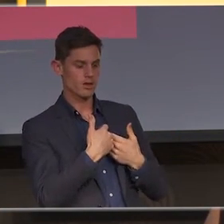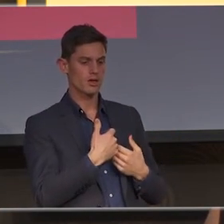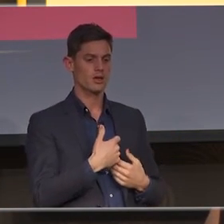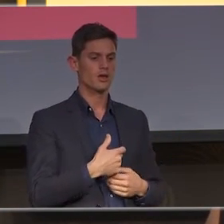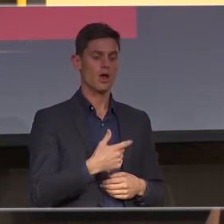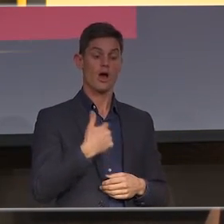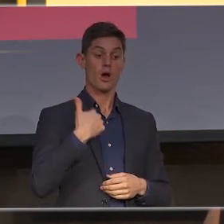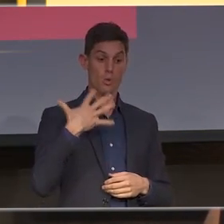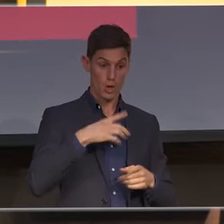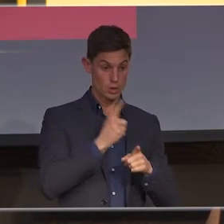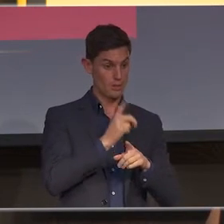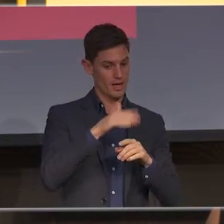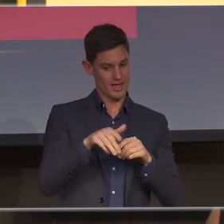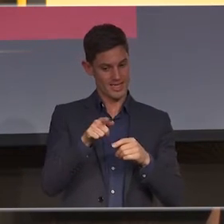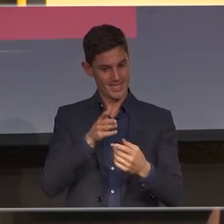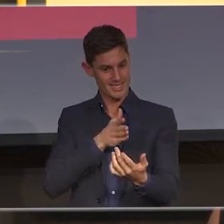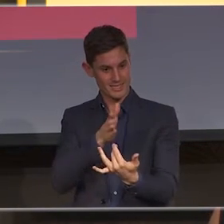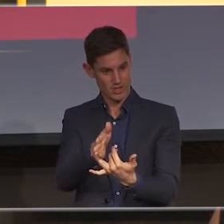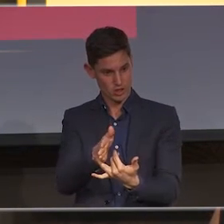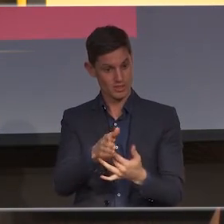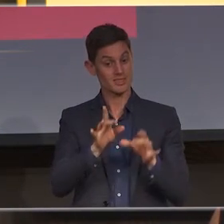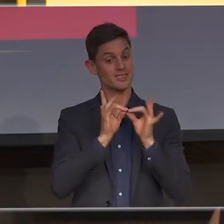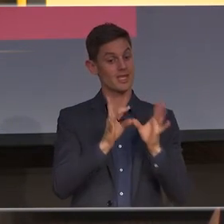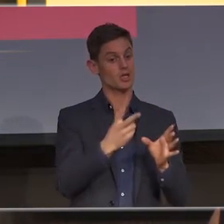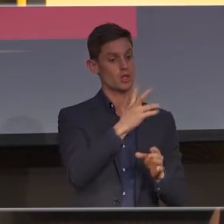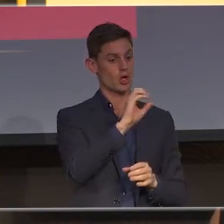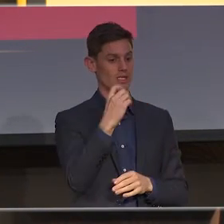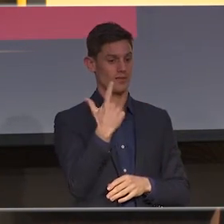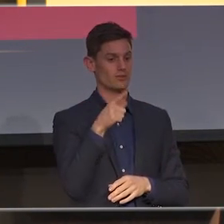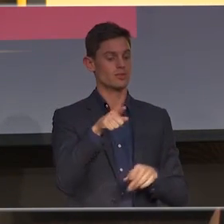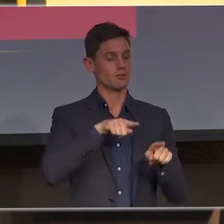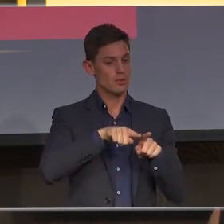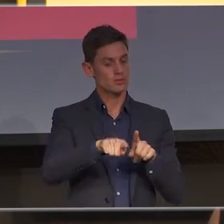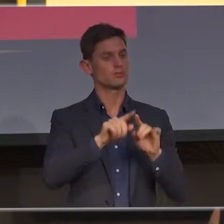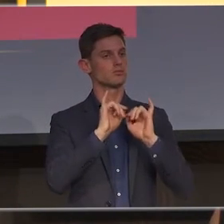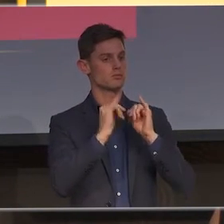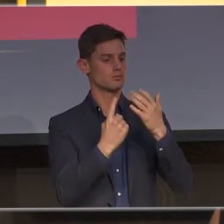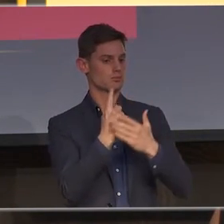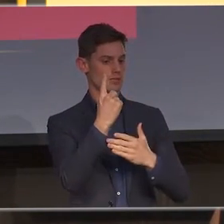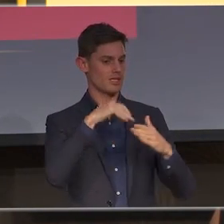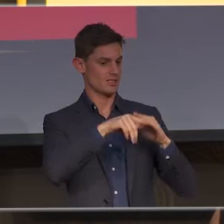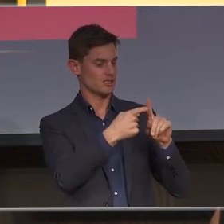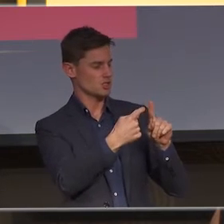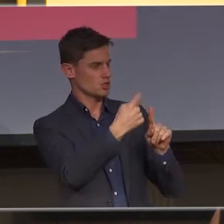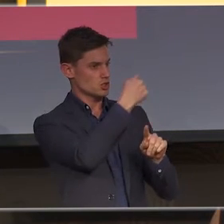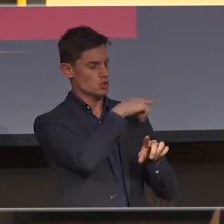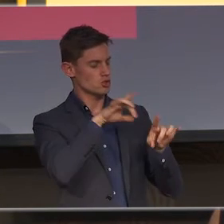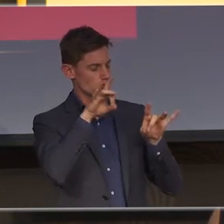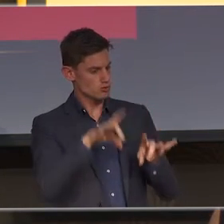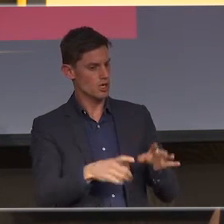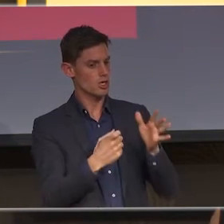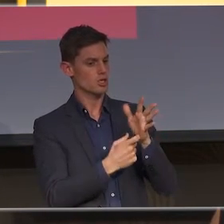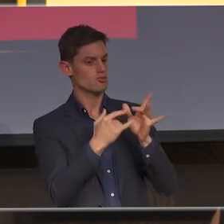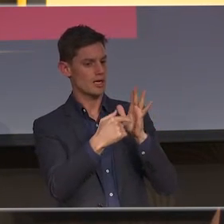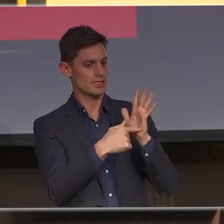NT intervention and how its introduction in 2007 was one of the most shameful episodes in the history of Australia's racist treatment